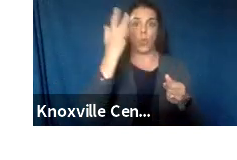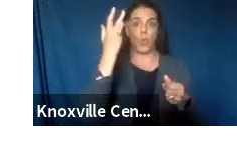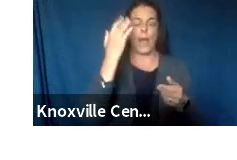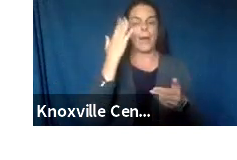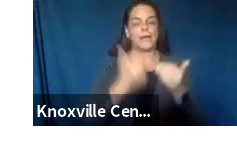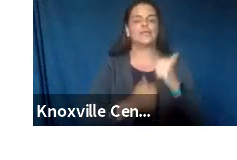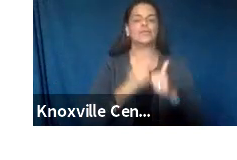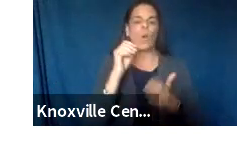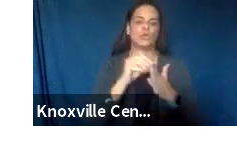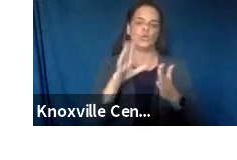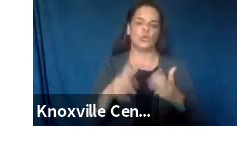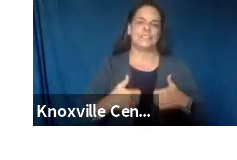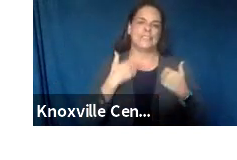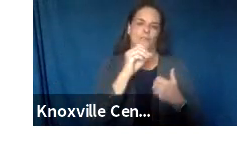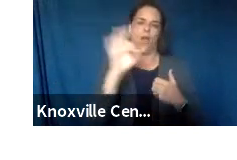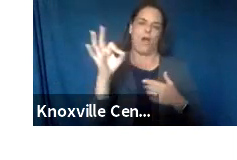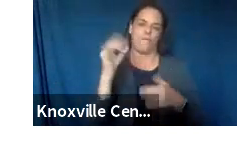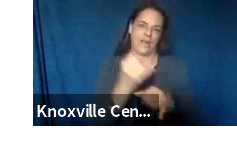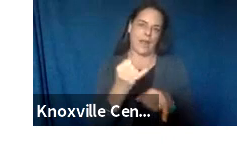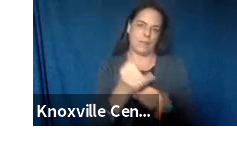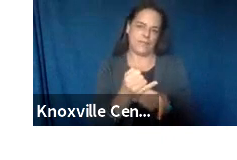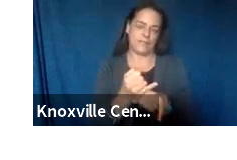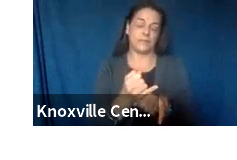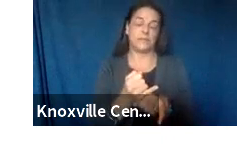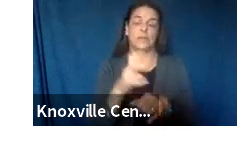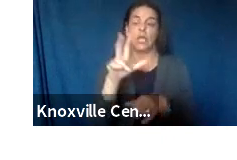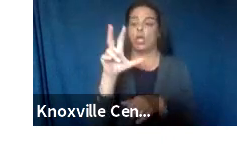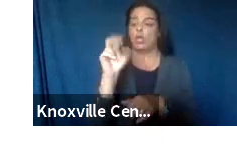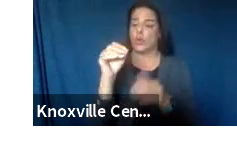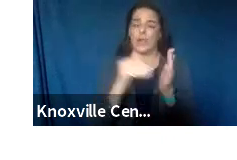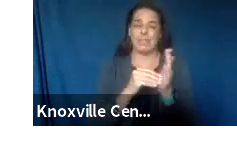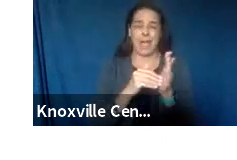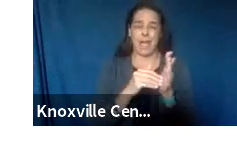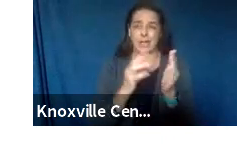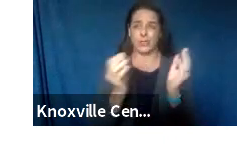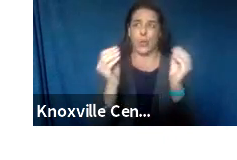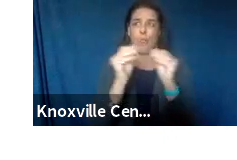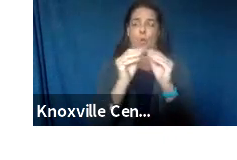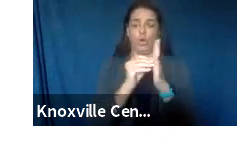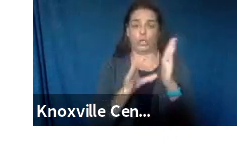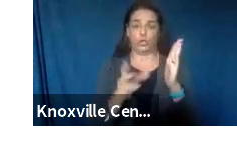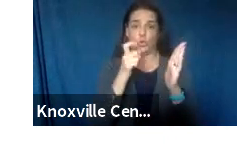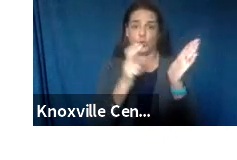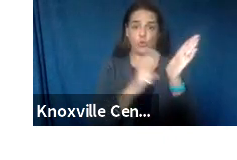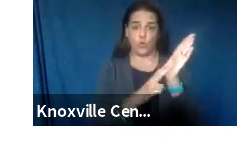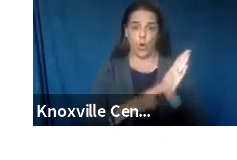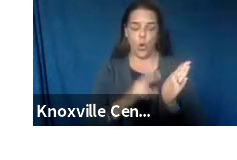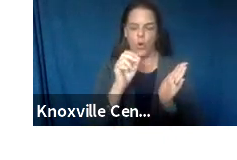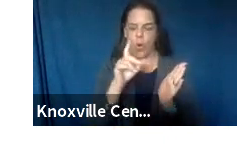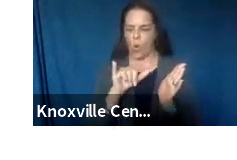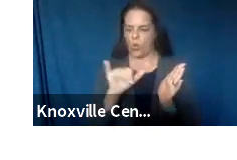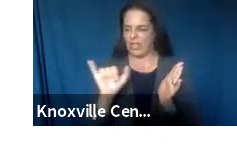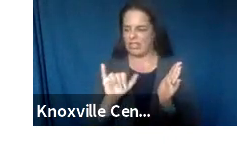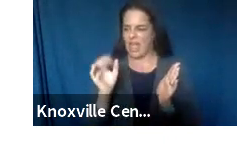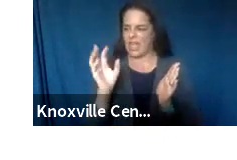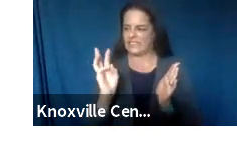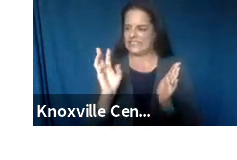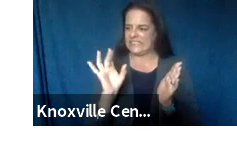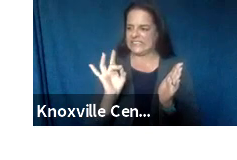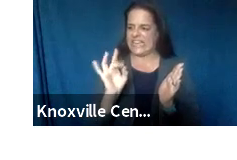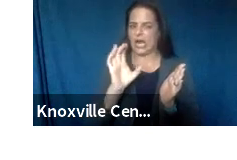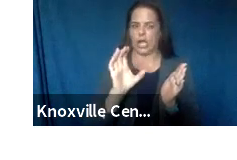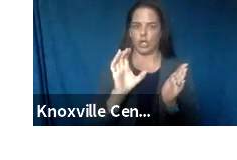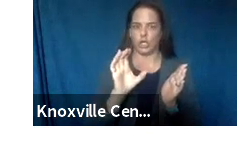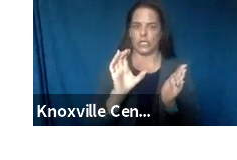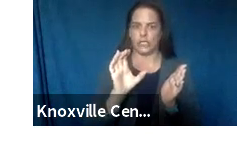off campus. Out of the 30,000 plus students we have enrolled, only something like